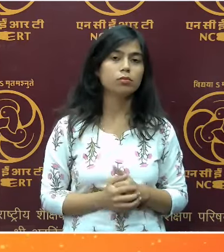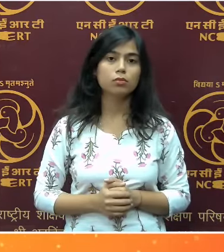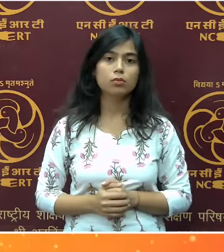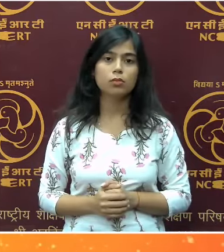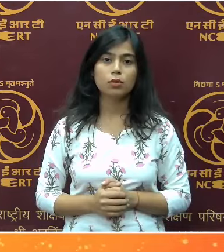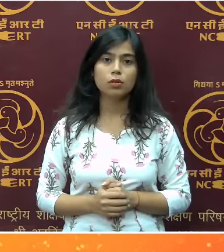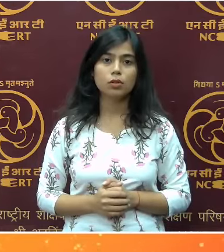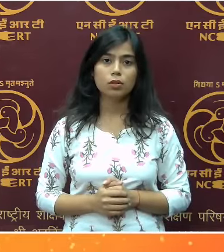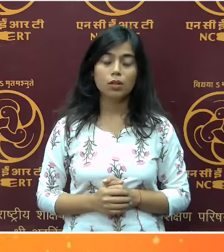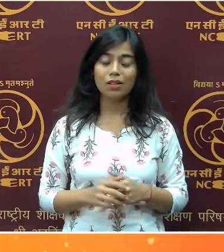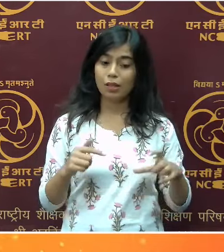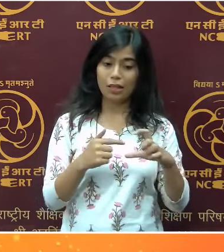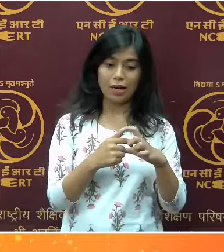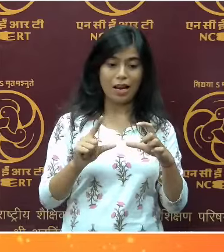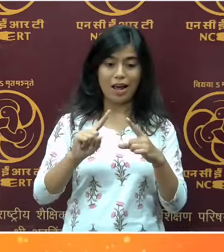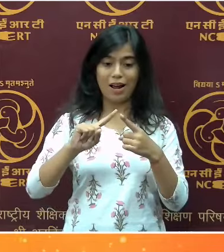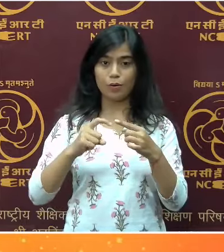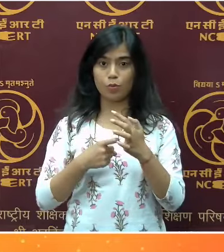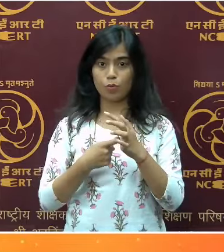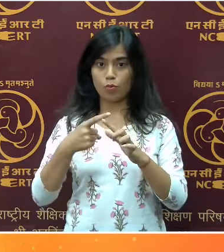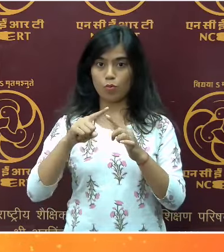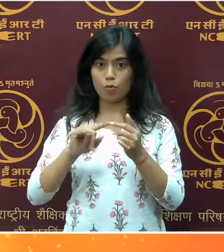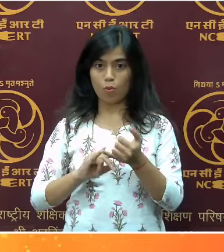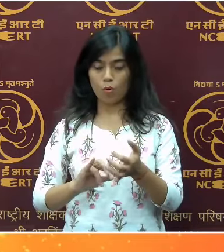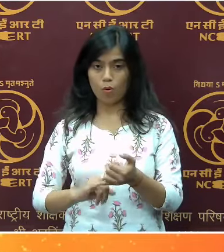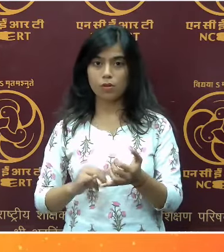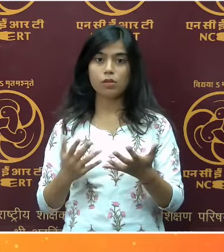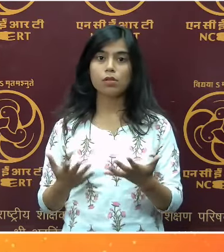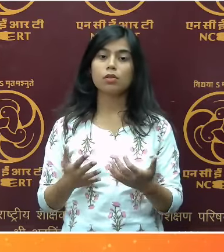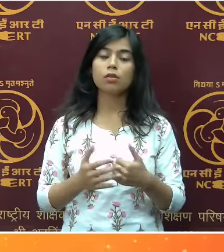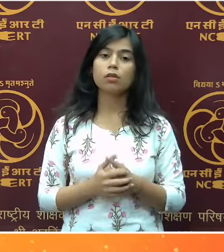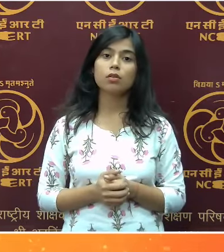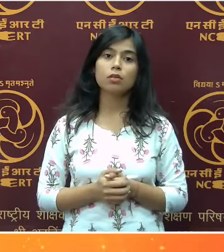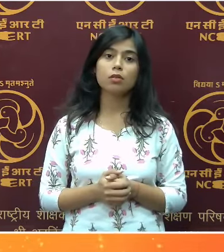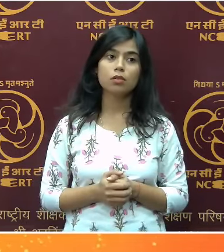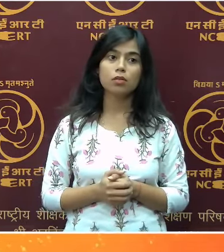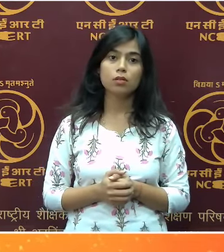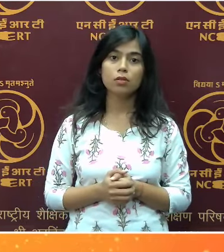is not glowing the electron is not